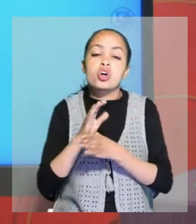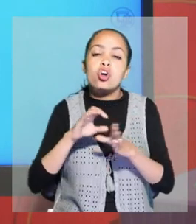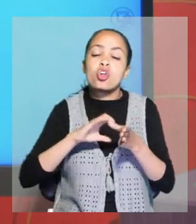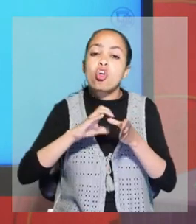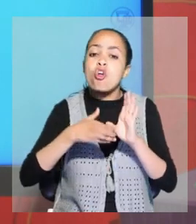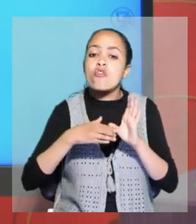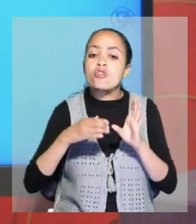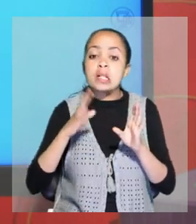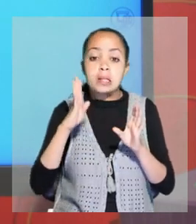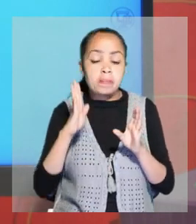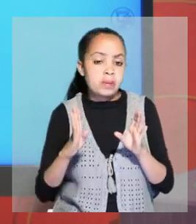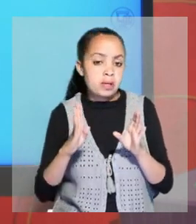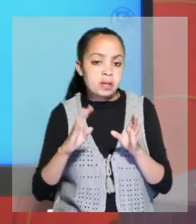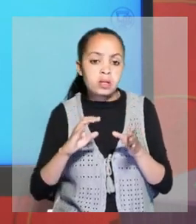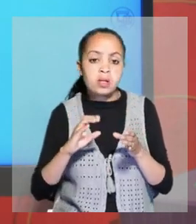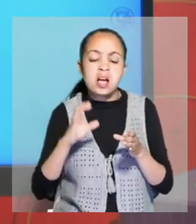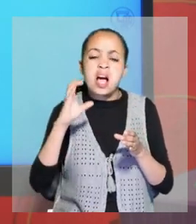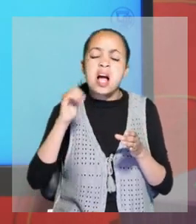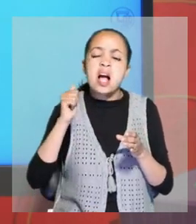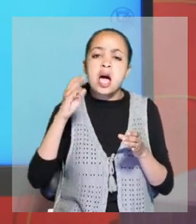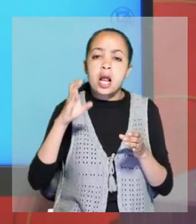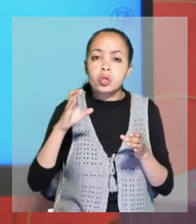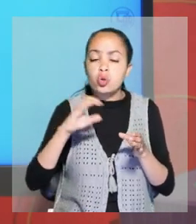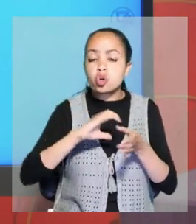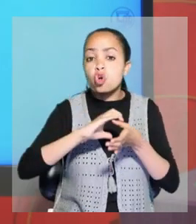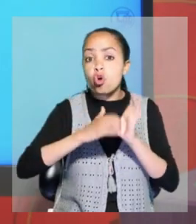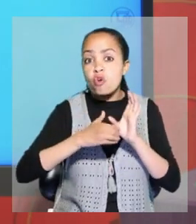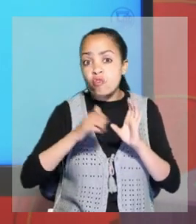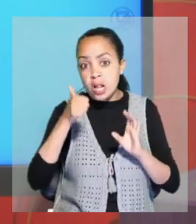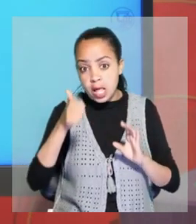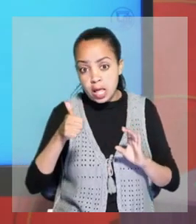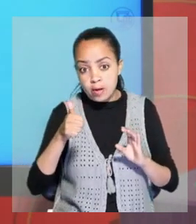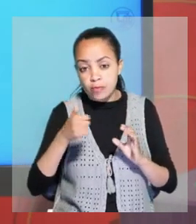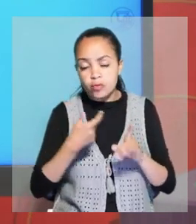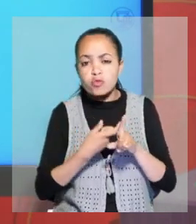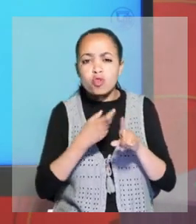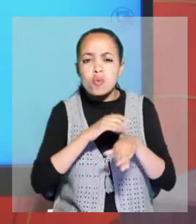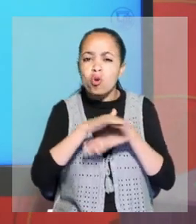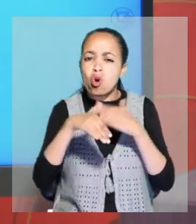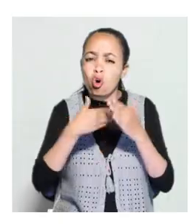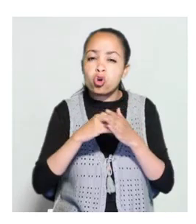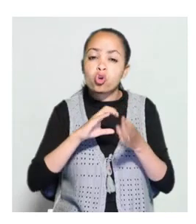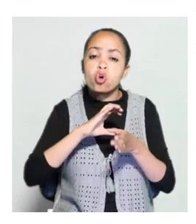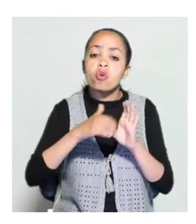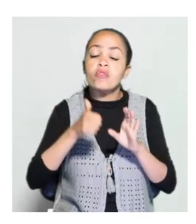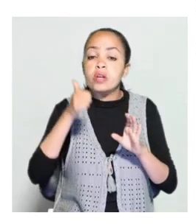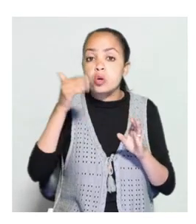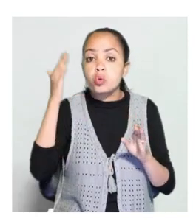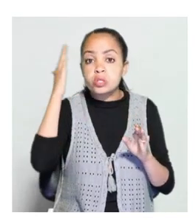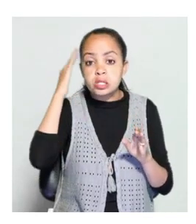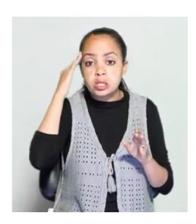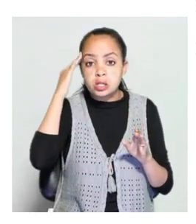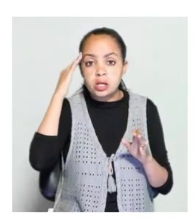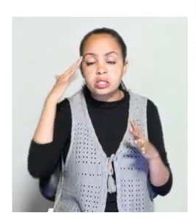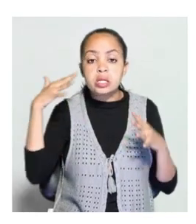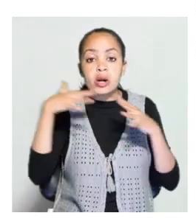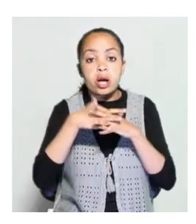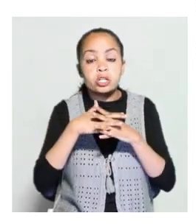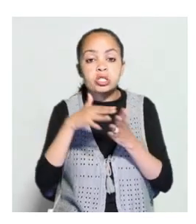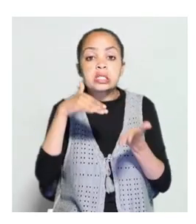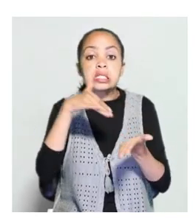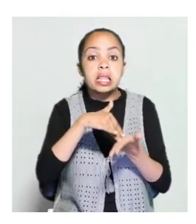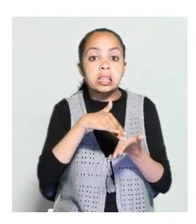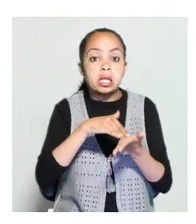is xanthophyls, carotenoids, chlorophyll A. When from all, chlorophyll A is considered as a reaction